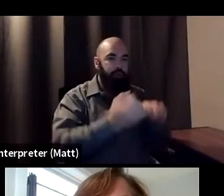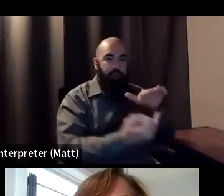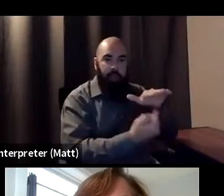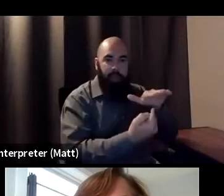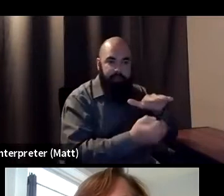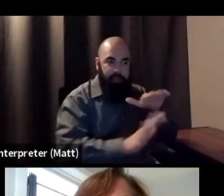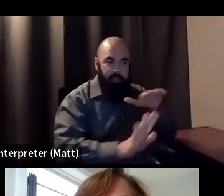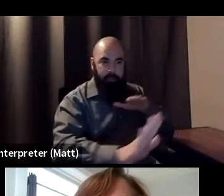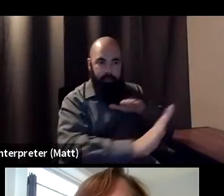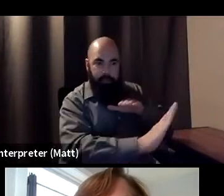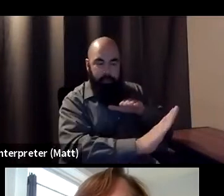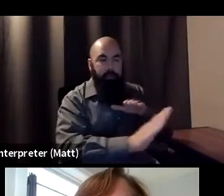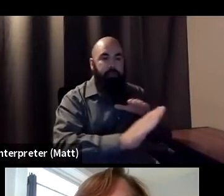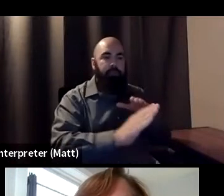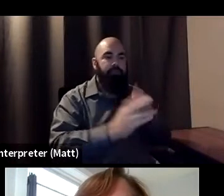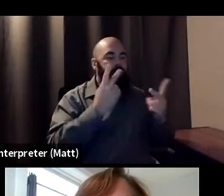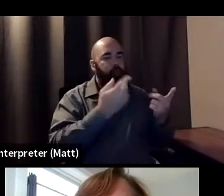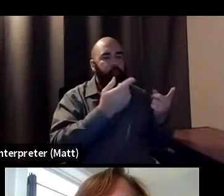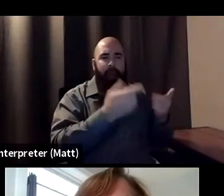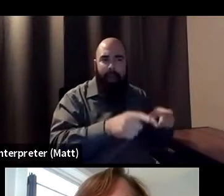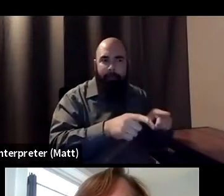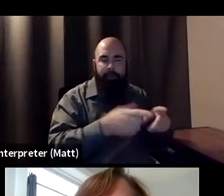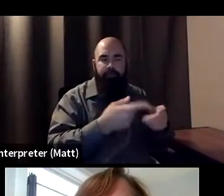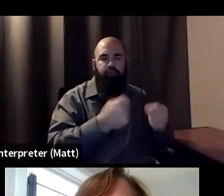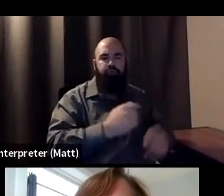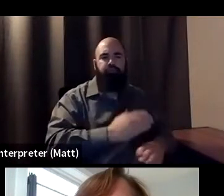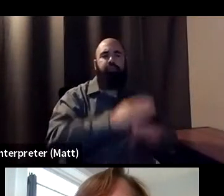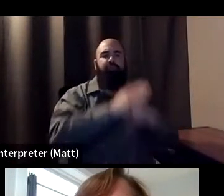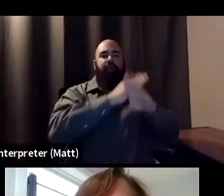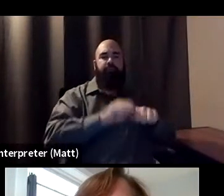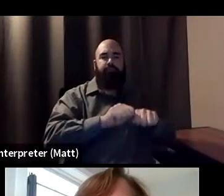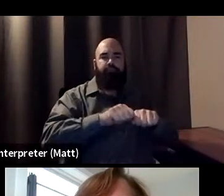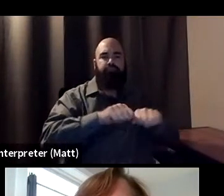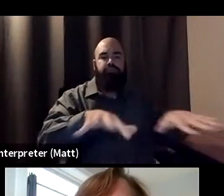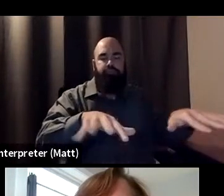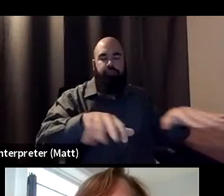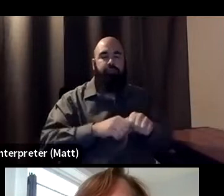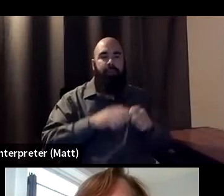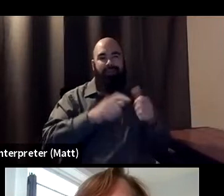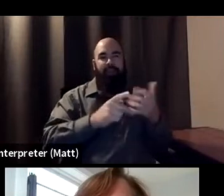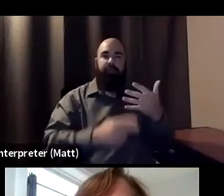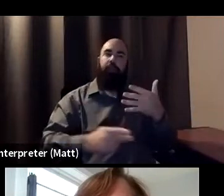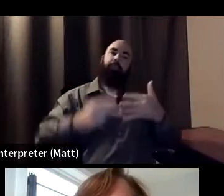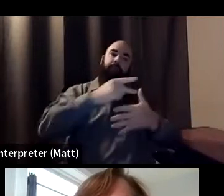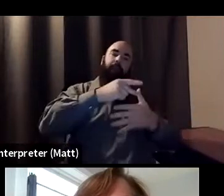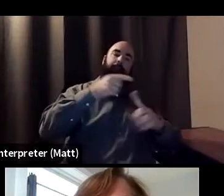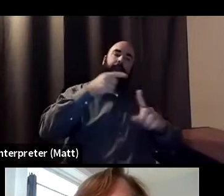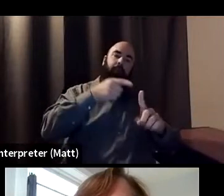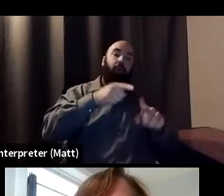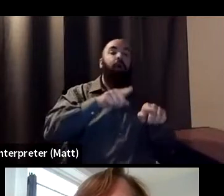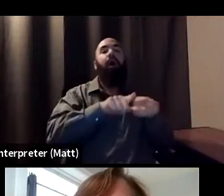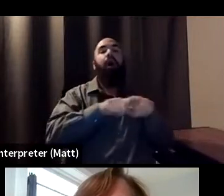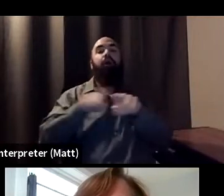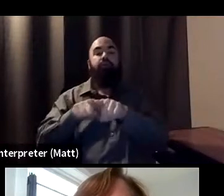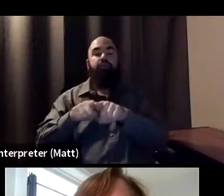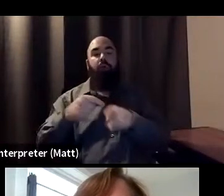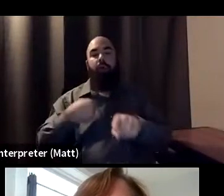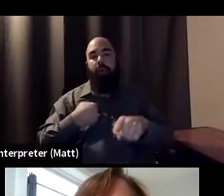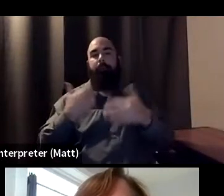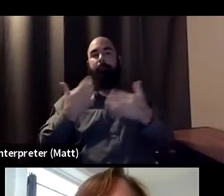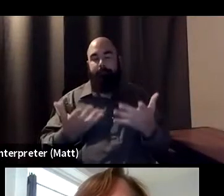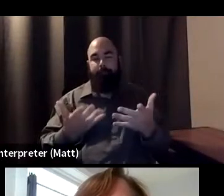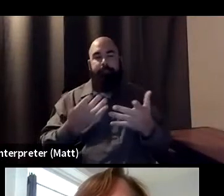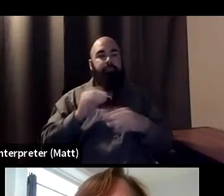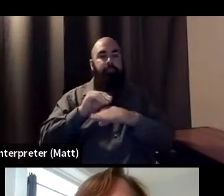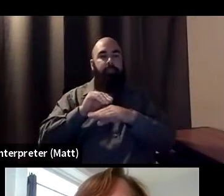So that's the primary response. But beyond that, I spend a great deal of time